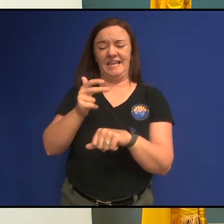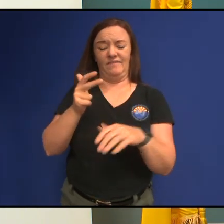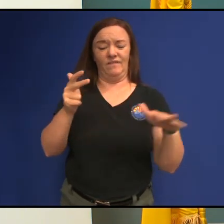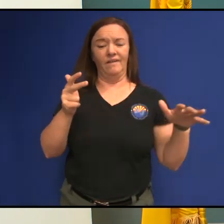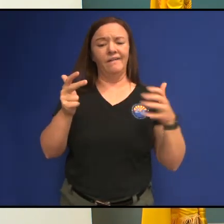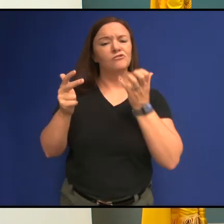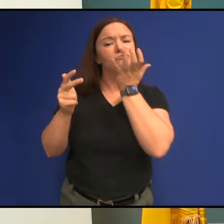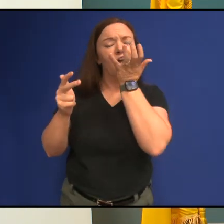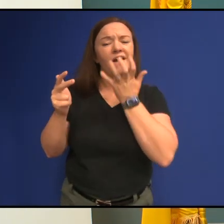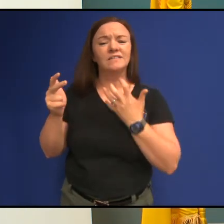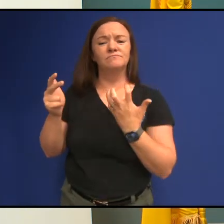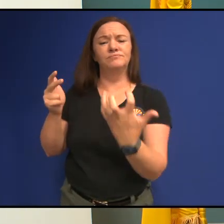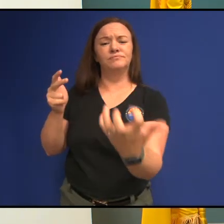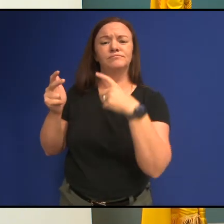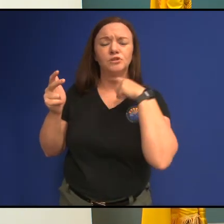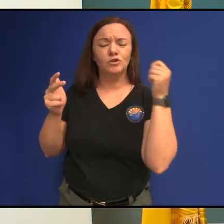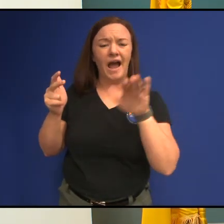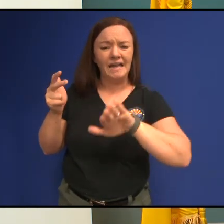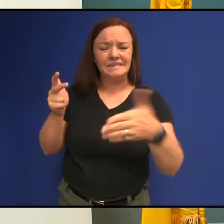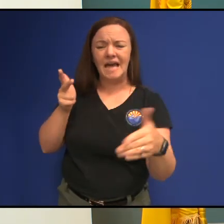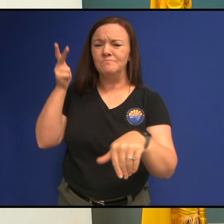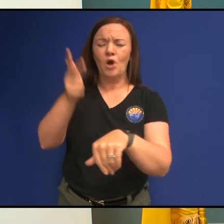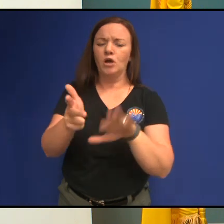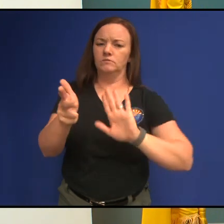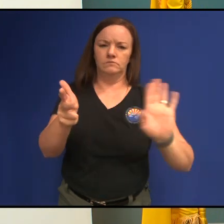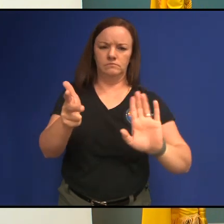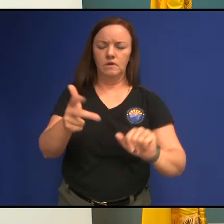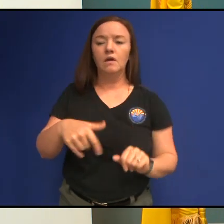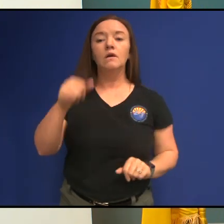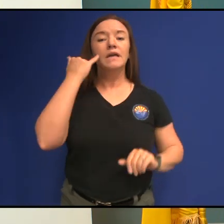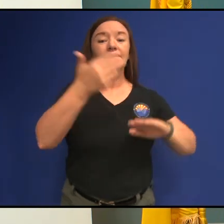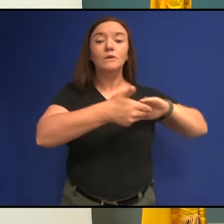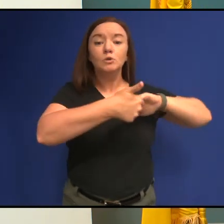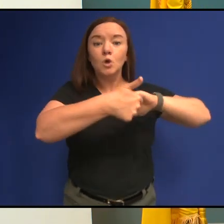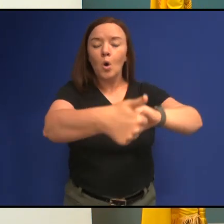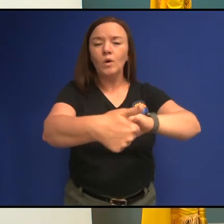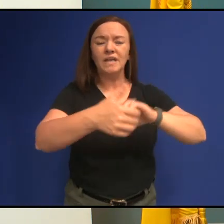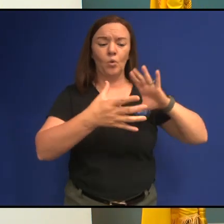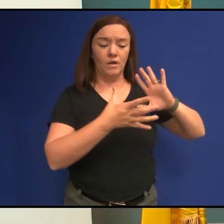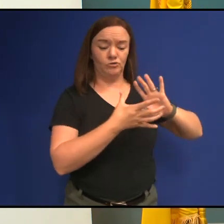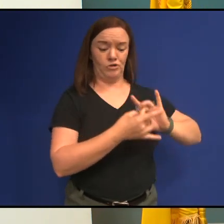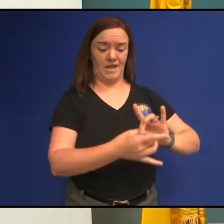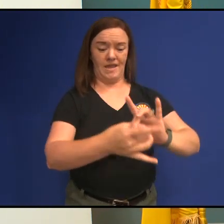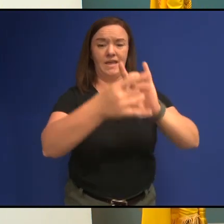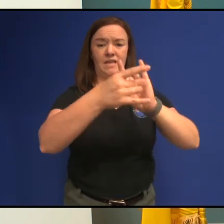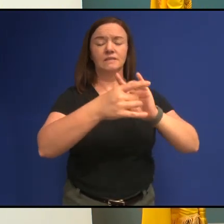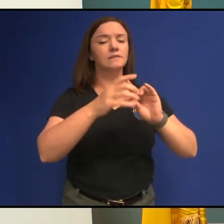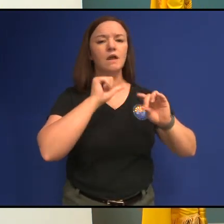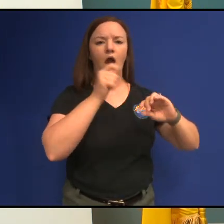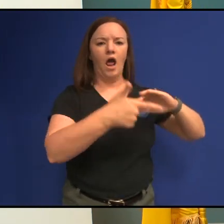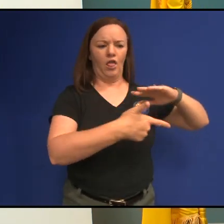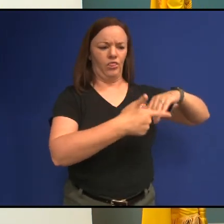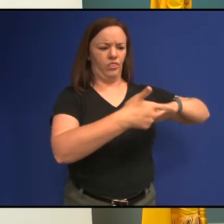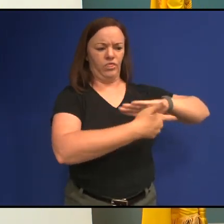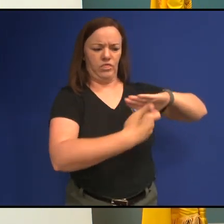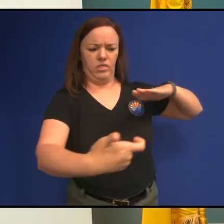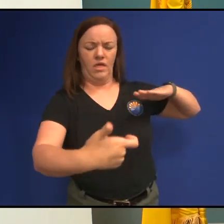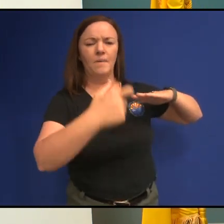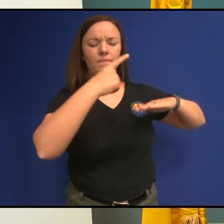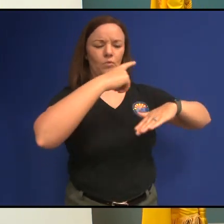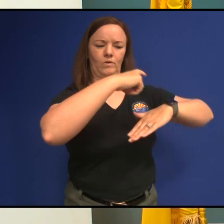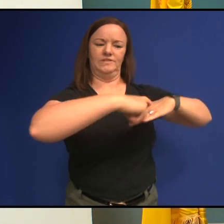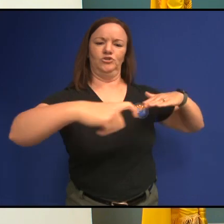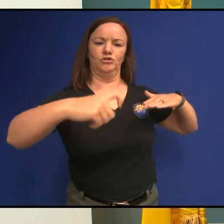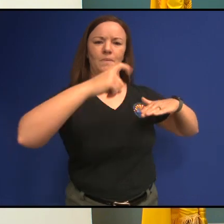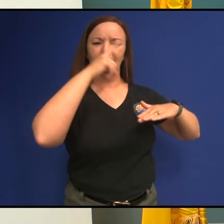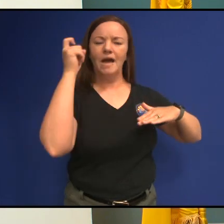towing things, make sure all your chains are hooked up and not dragging, because any sparks can ignite a fire. And under these red flag conditions, we can